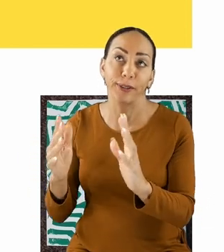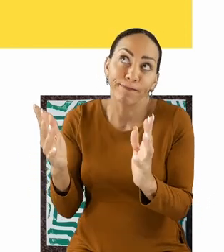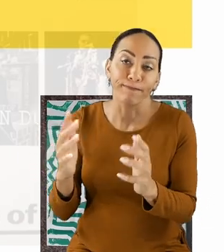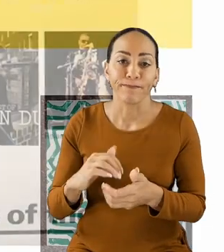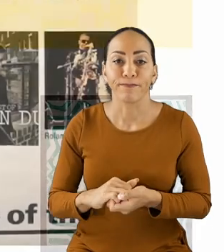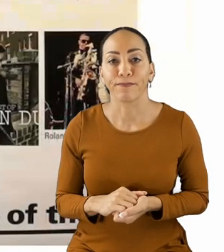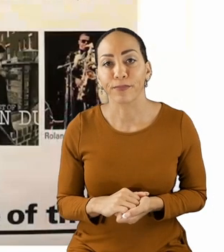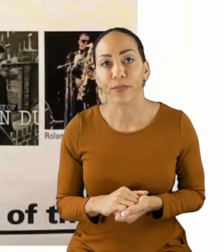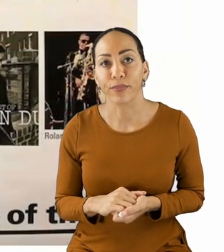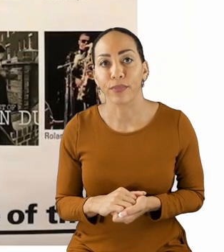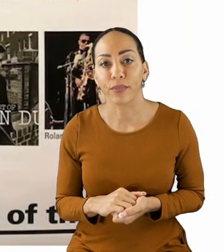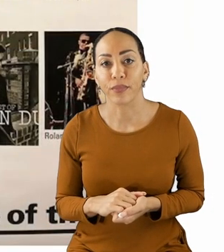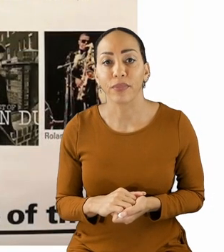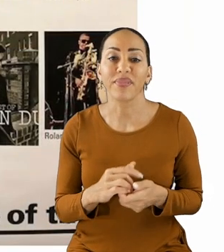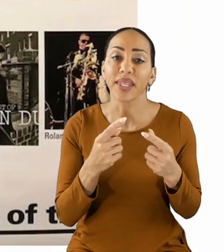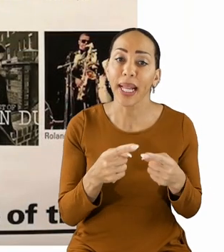Next.